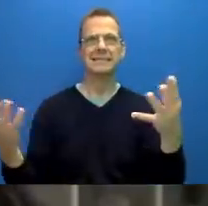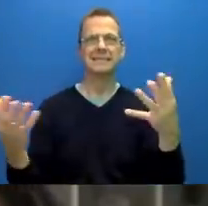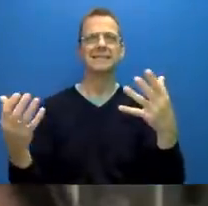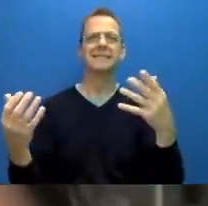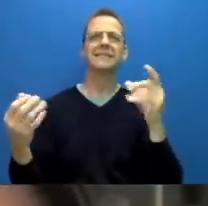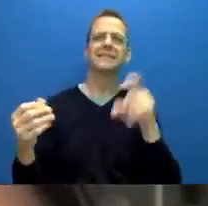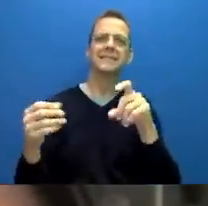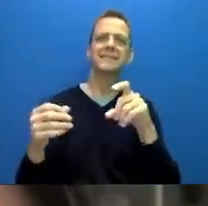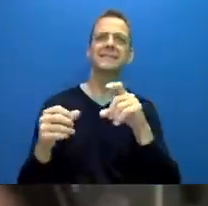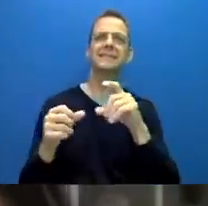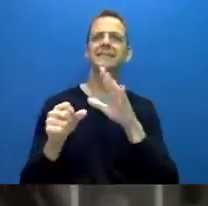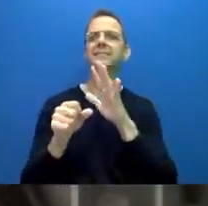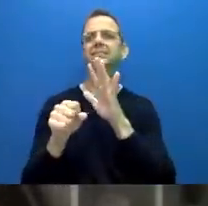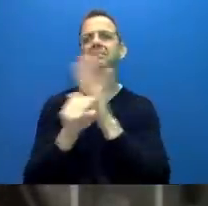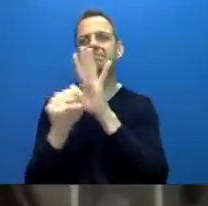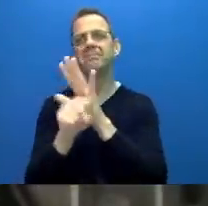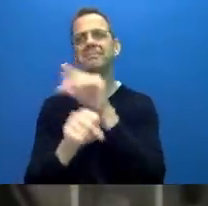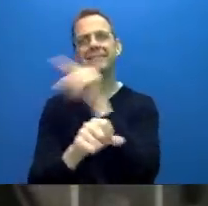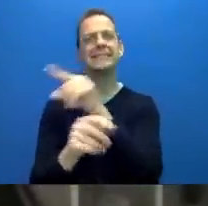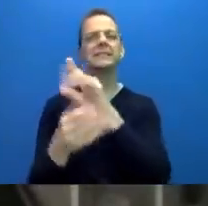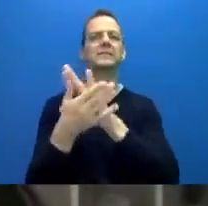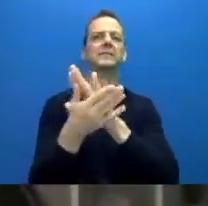action.